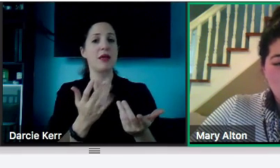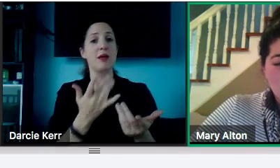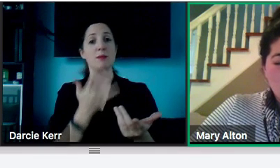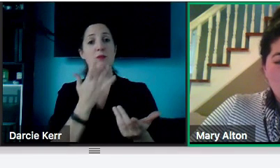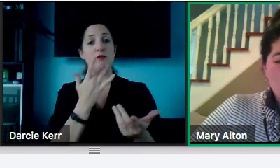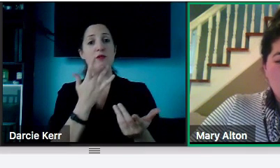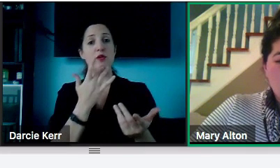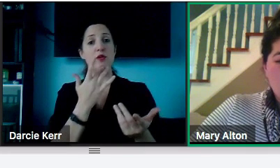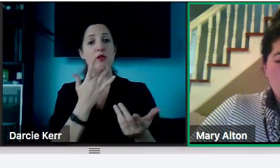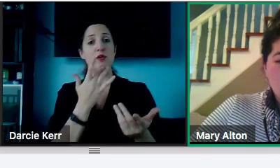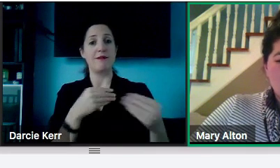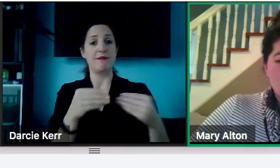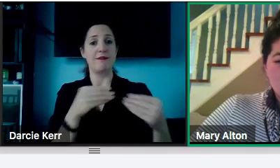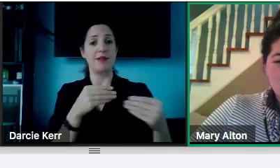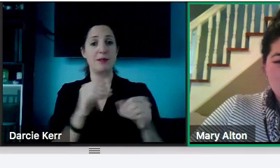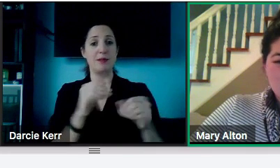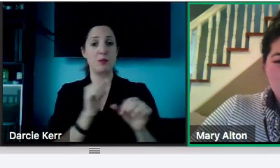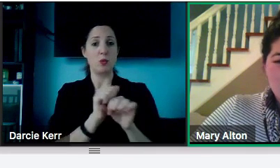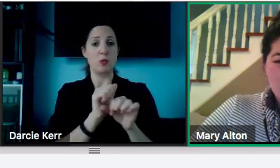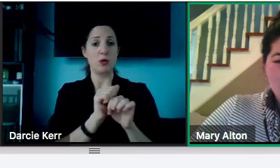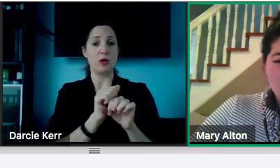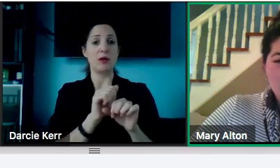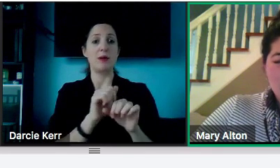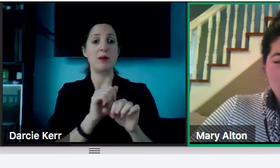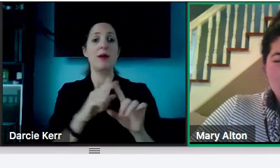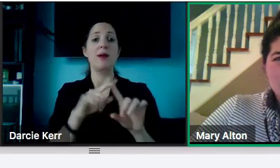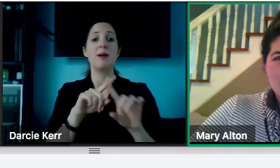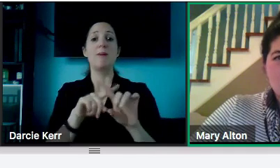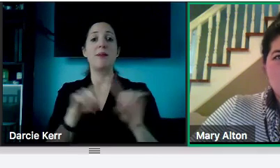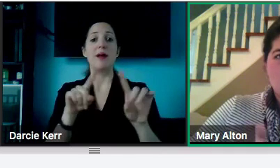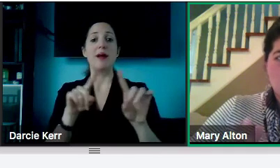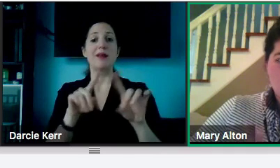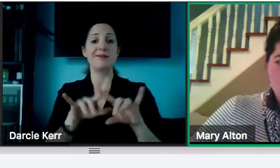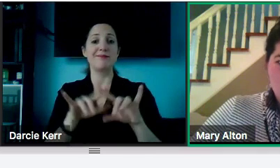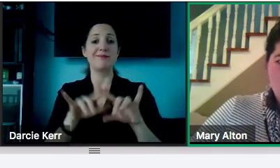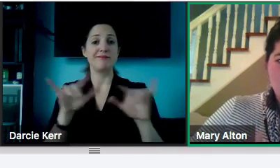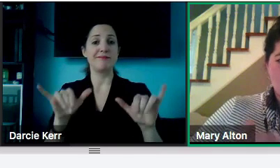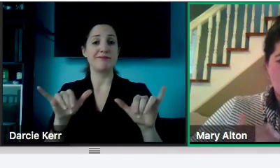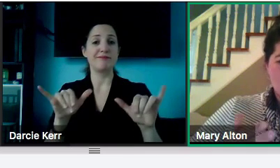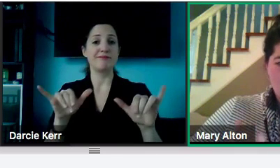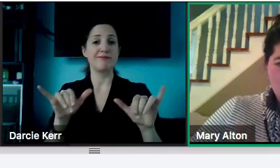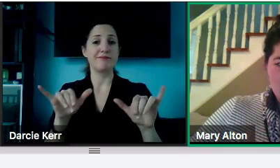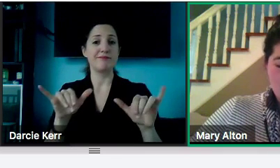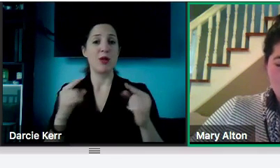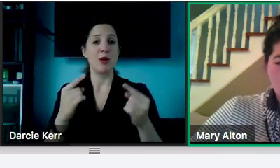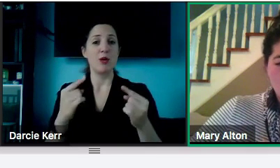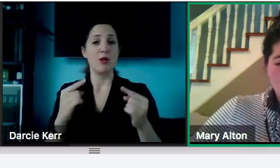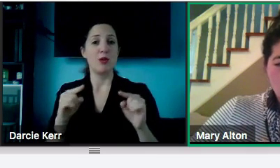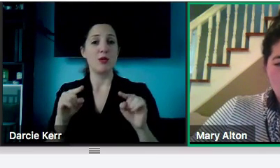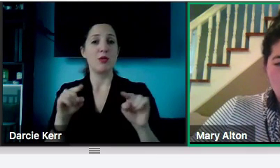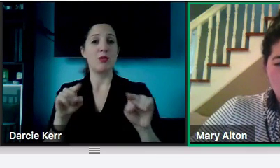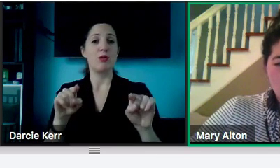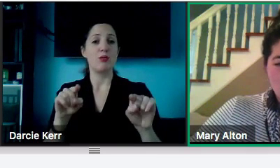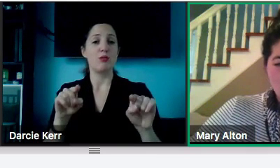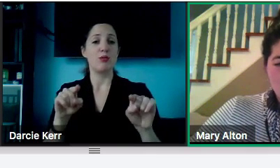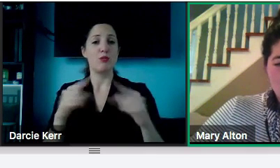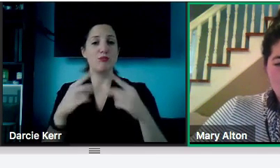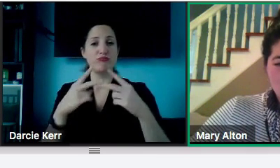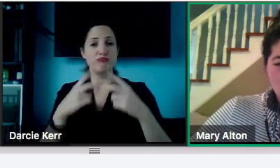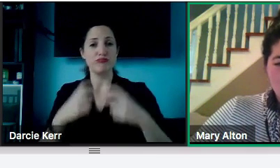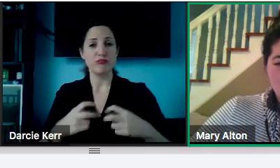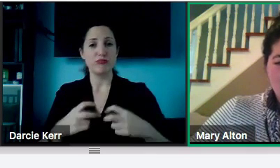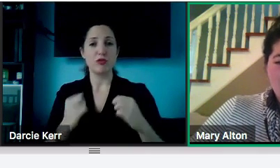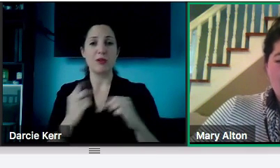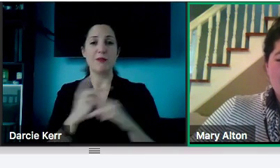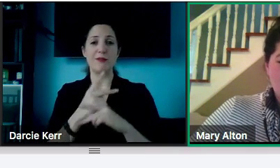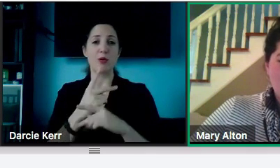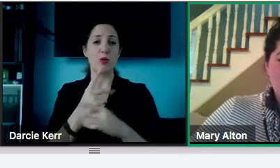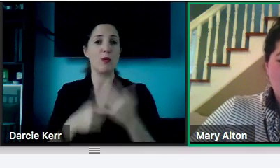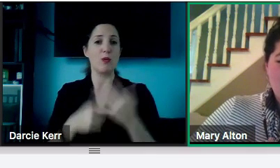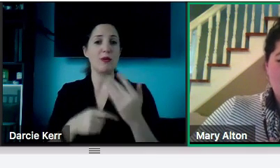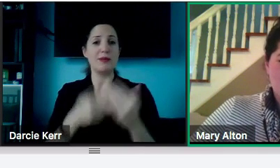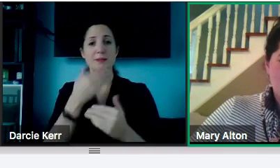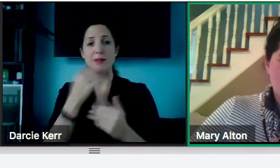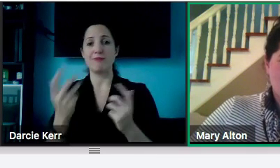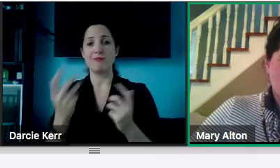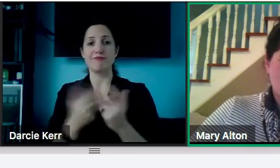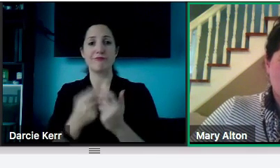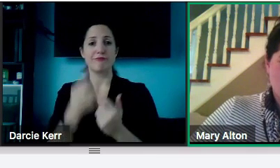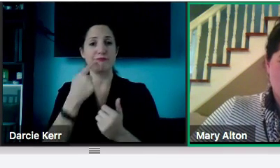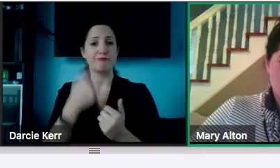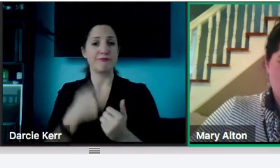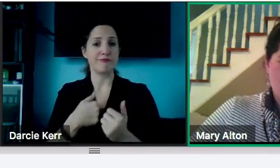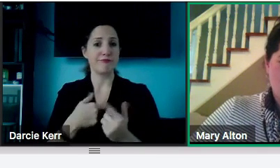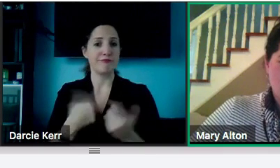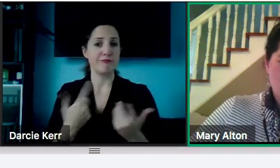for, but at the same time, through the process of really exploring what their best options are, they may come to